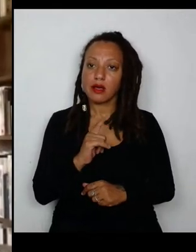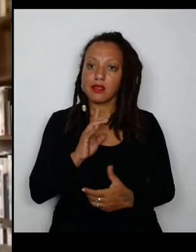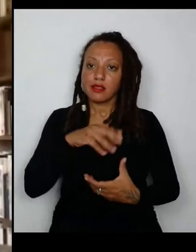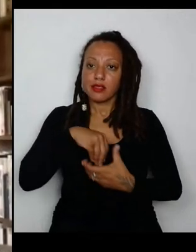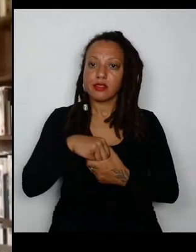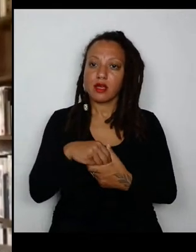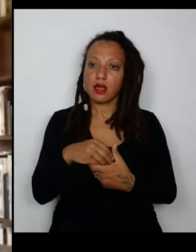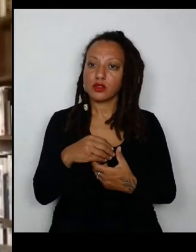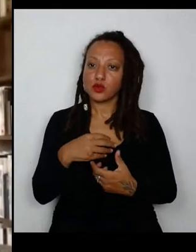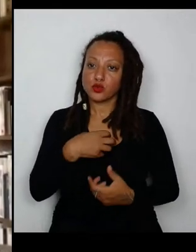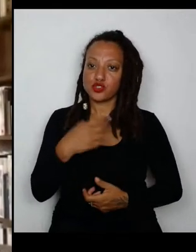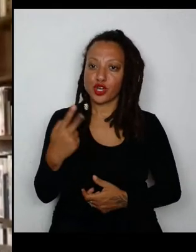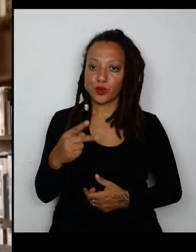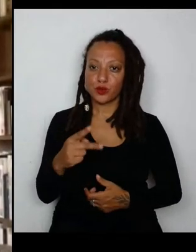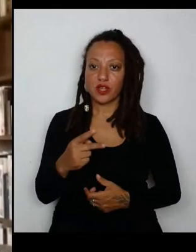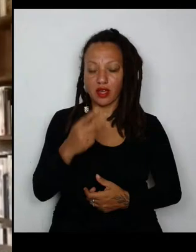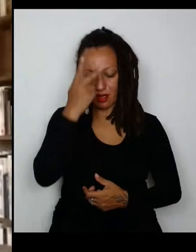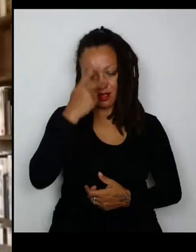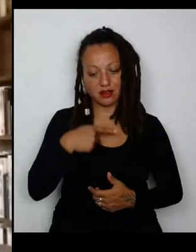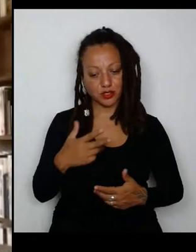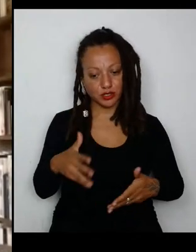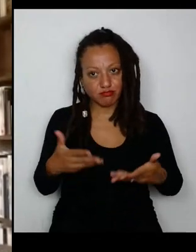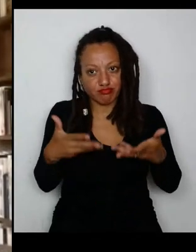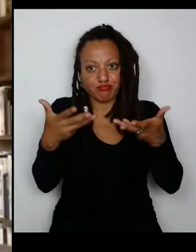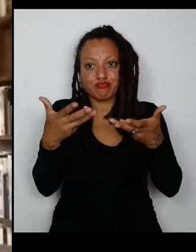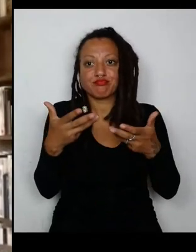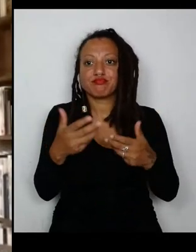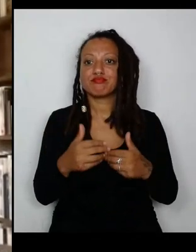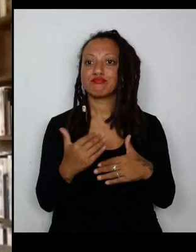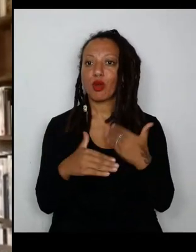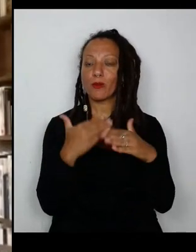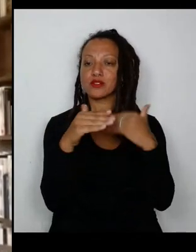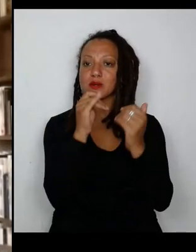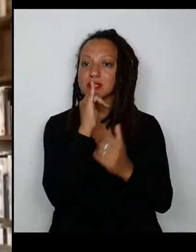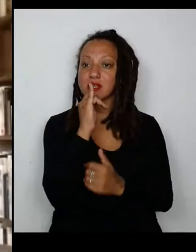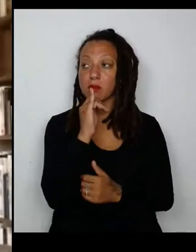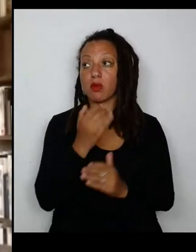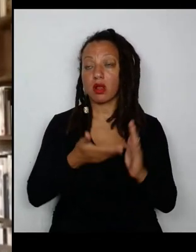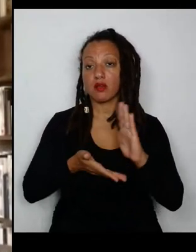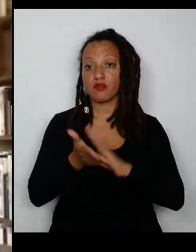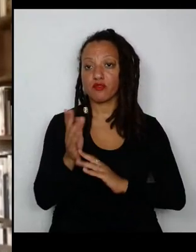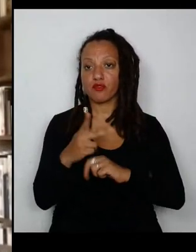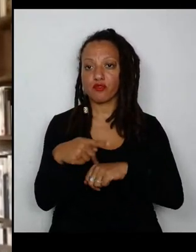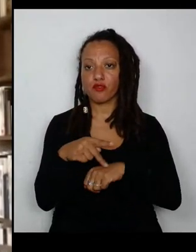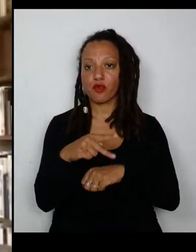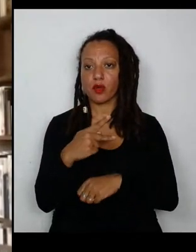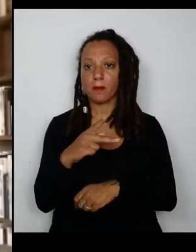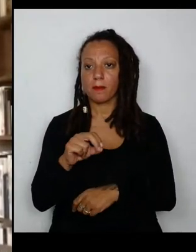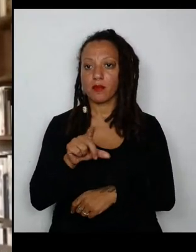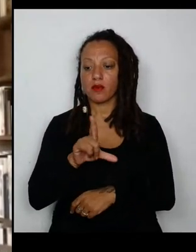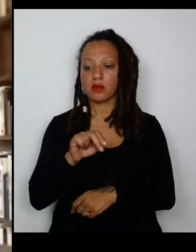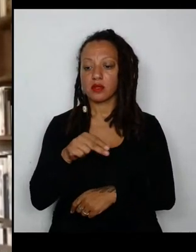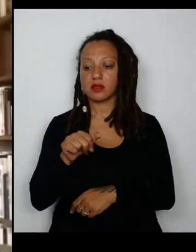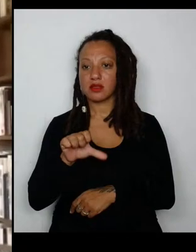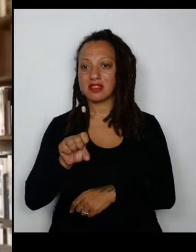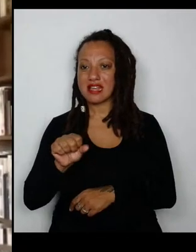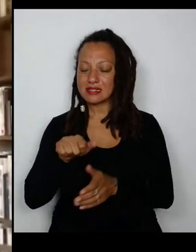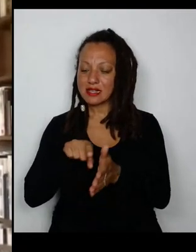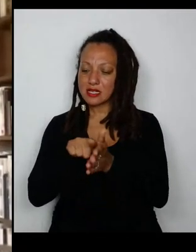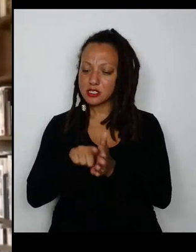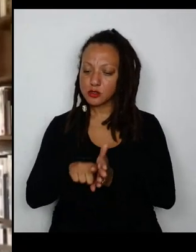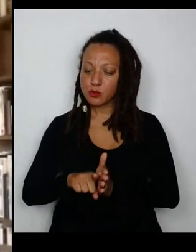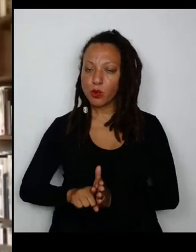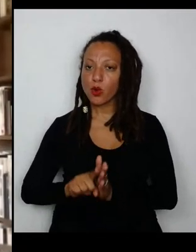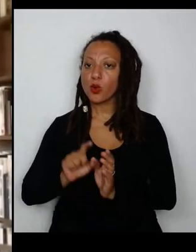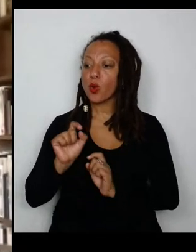and exploiting um what he found there as a means of promoting himself there were critics like pizarro who recognized